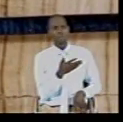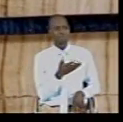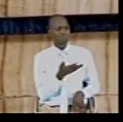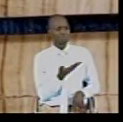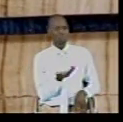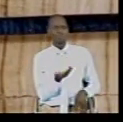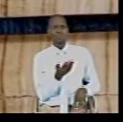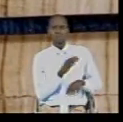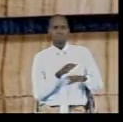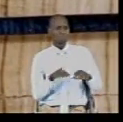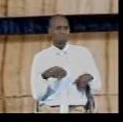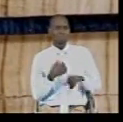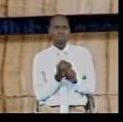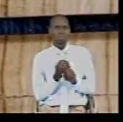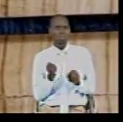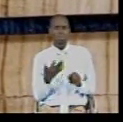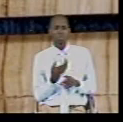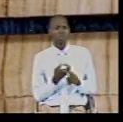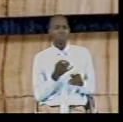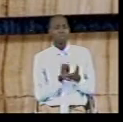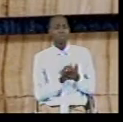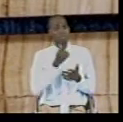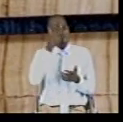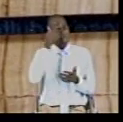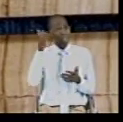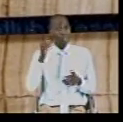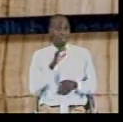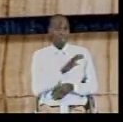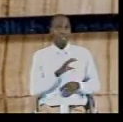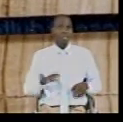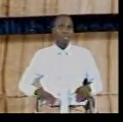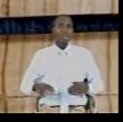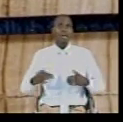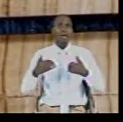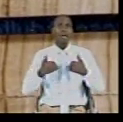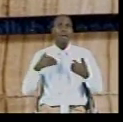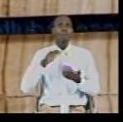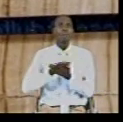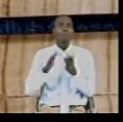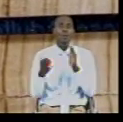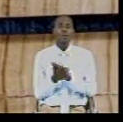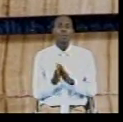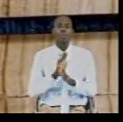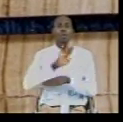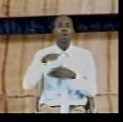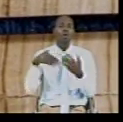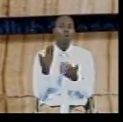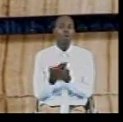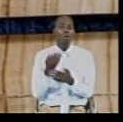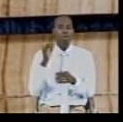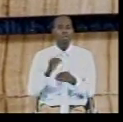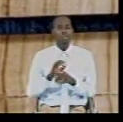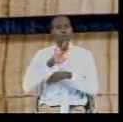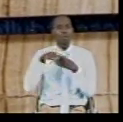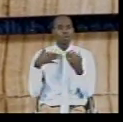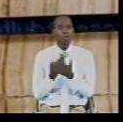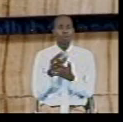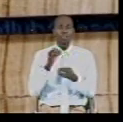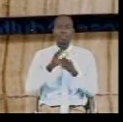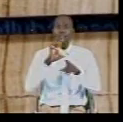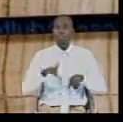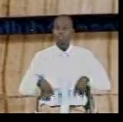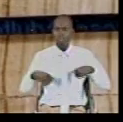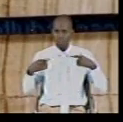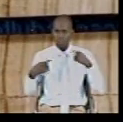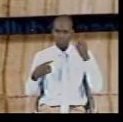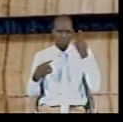that, because Christ has not become all in all in your life. I say Christ has